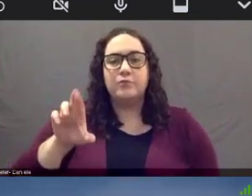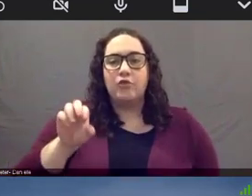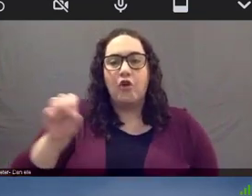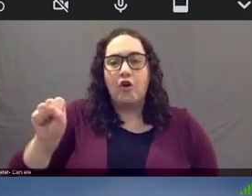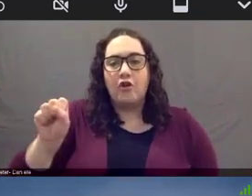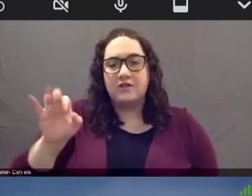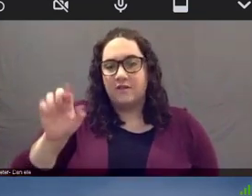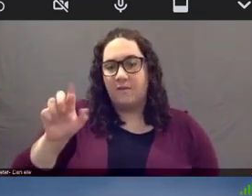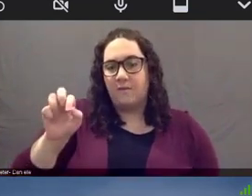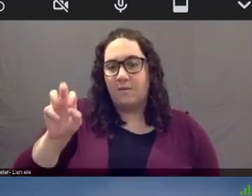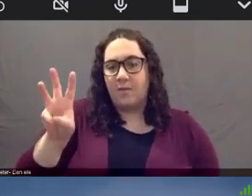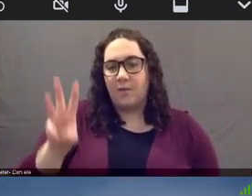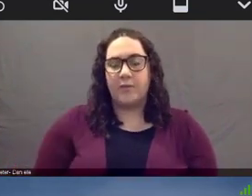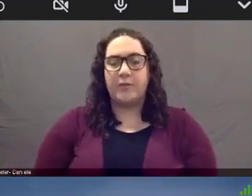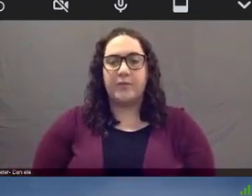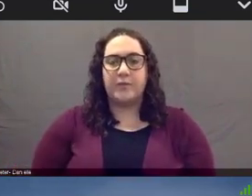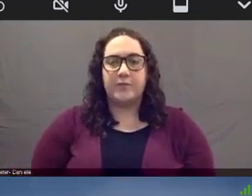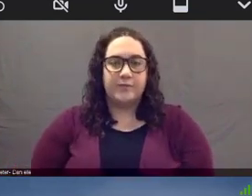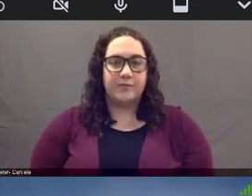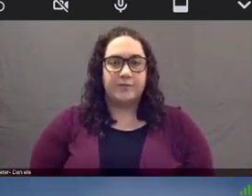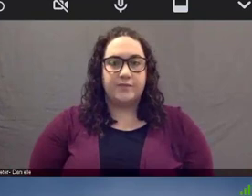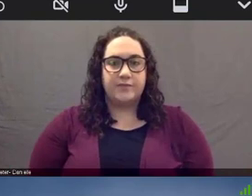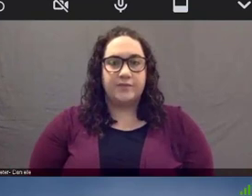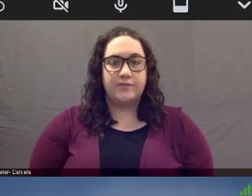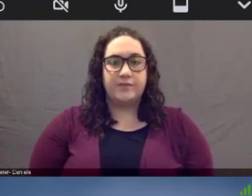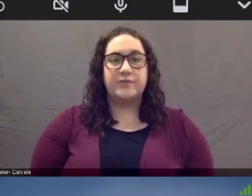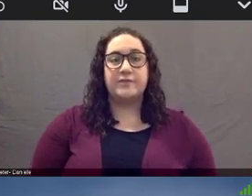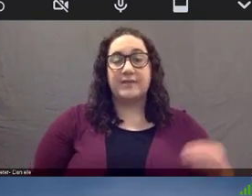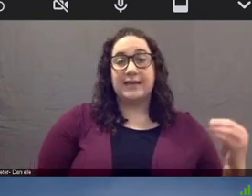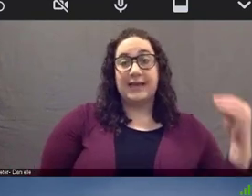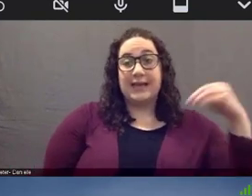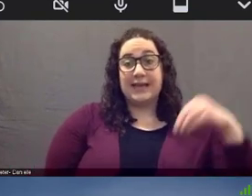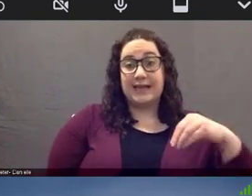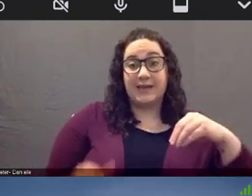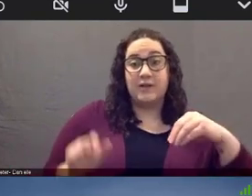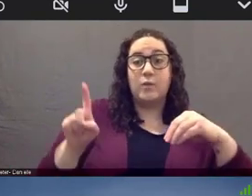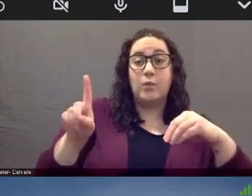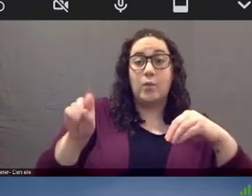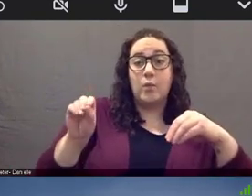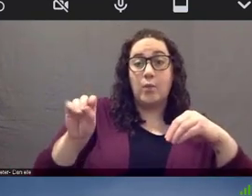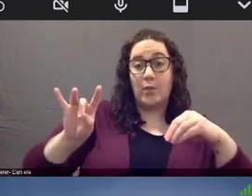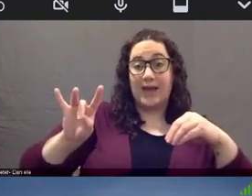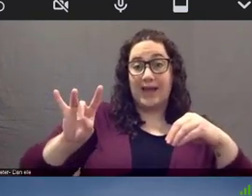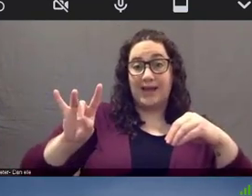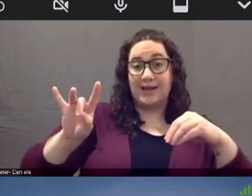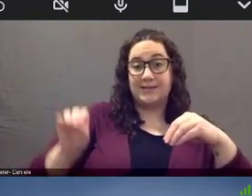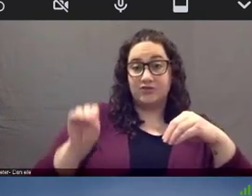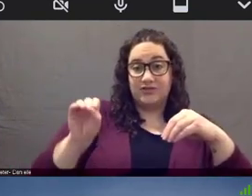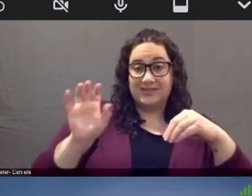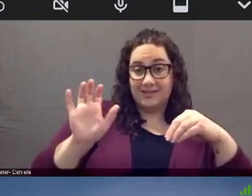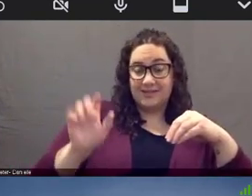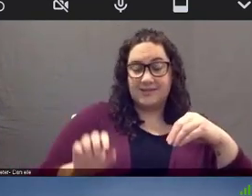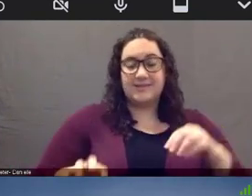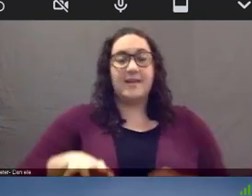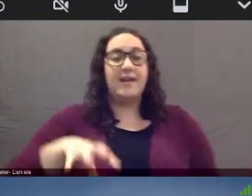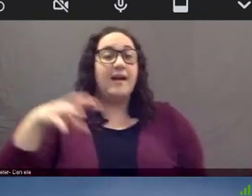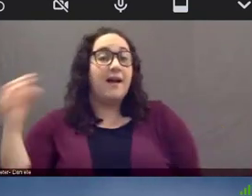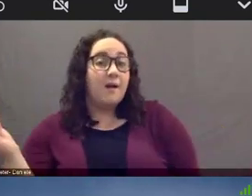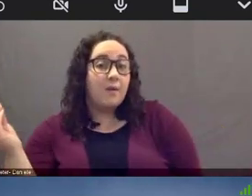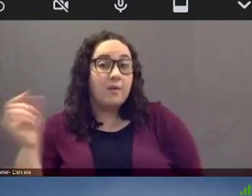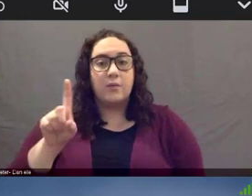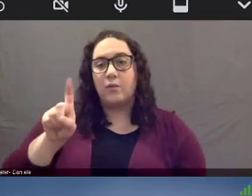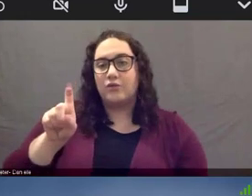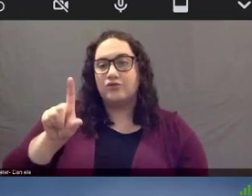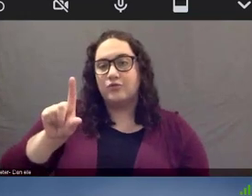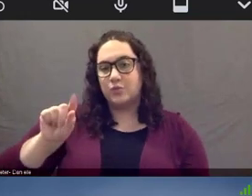it enters at 180 degrees Celsius and leaves at 120 degrees Celsius. We're told big CP for the cold